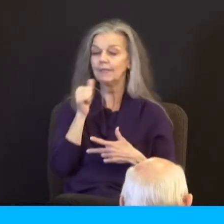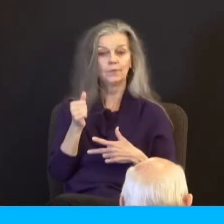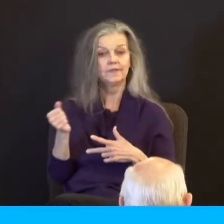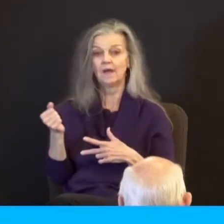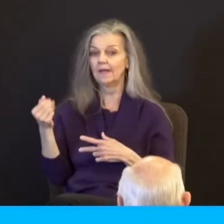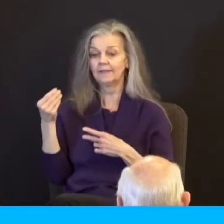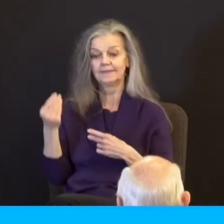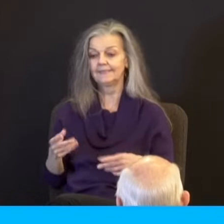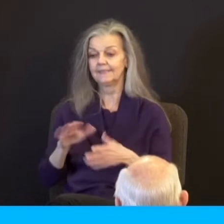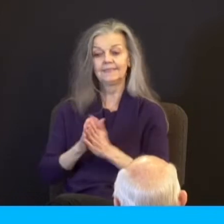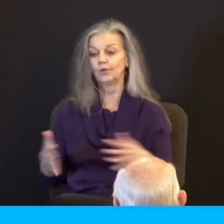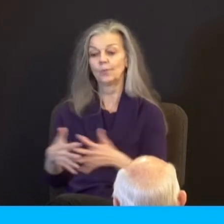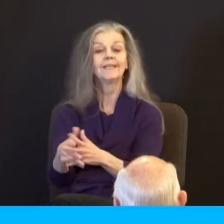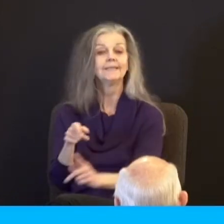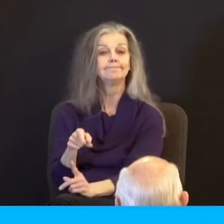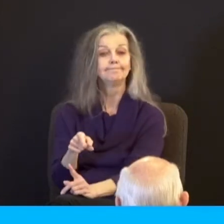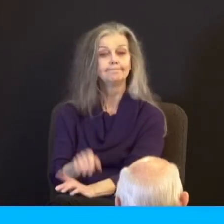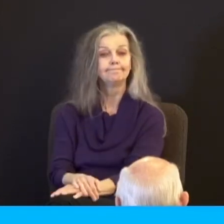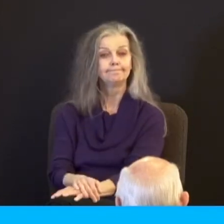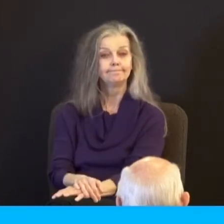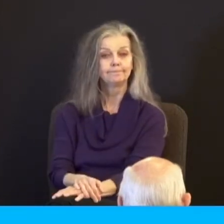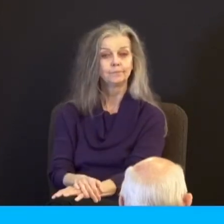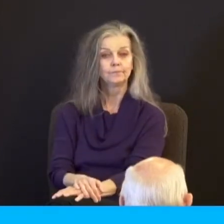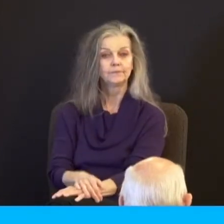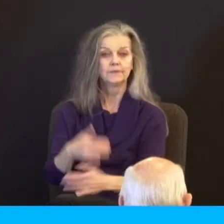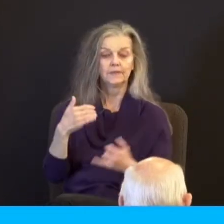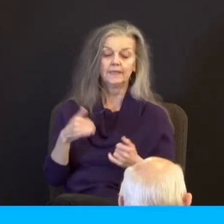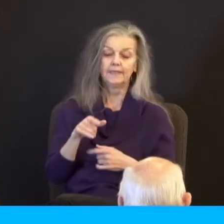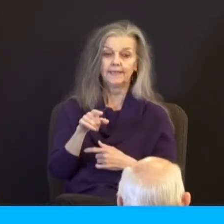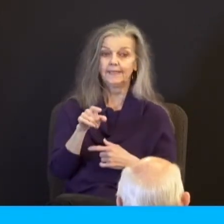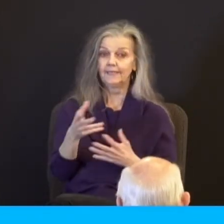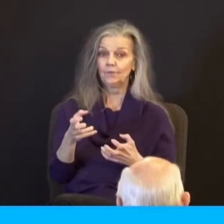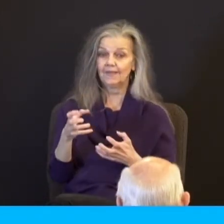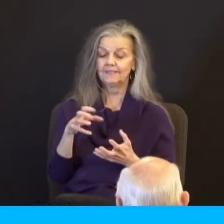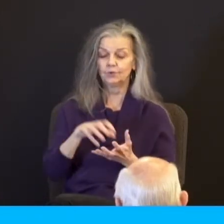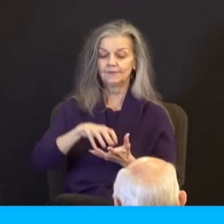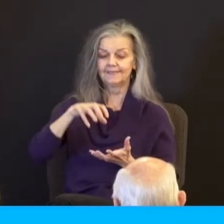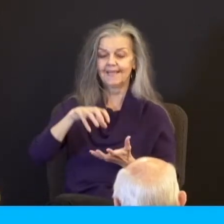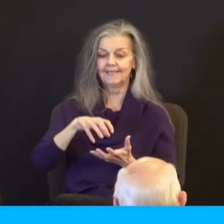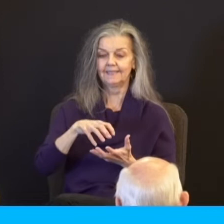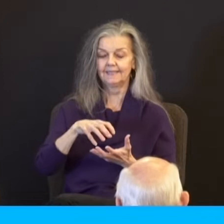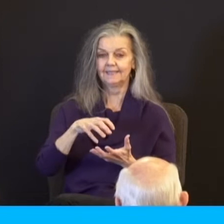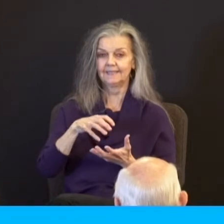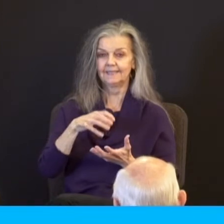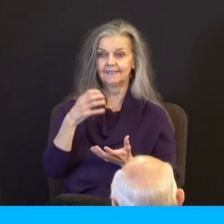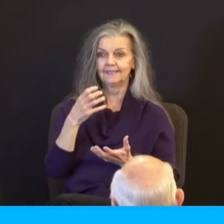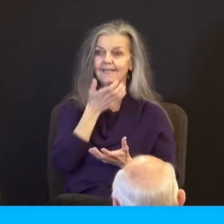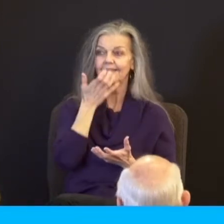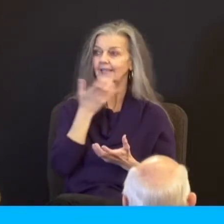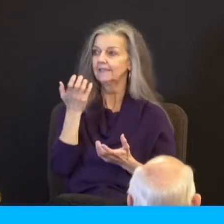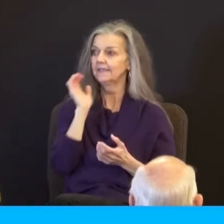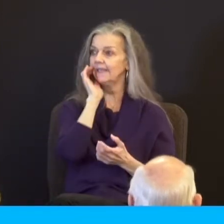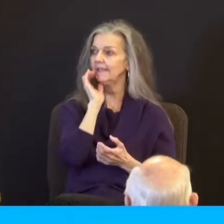heir. We put it this way in modern vernacular. He wanted his cake and eat it too. And in